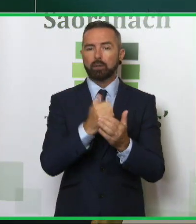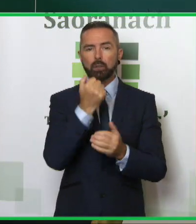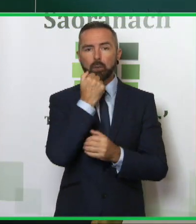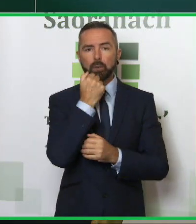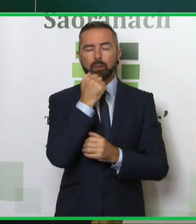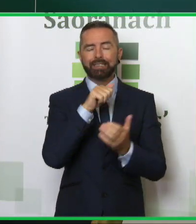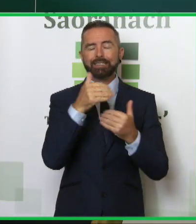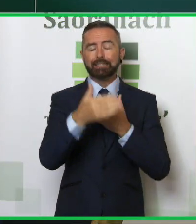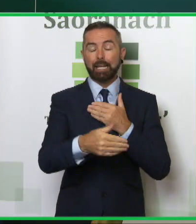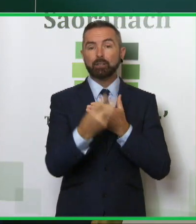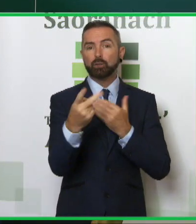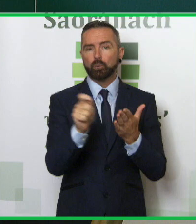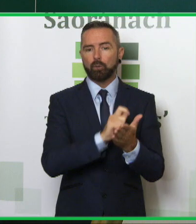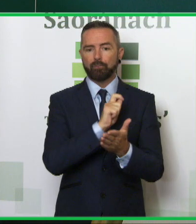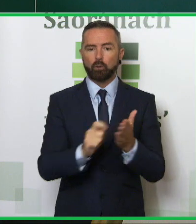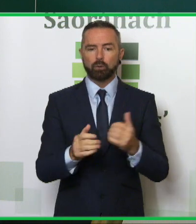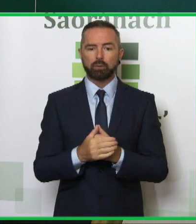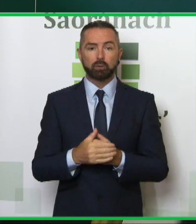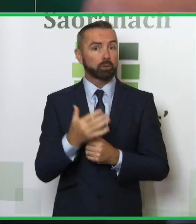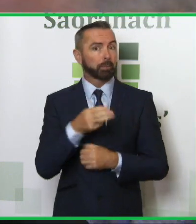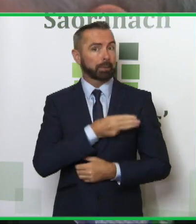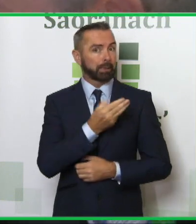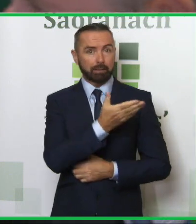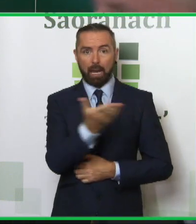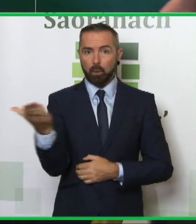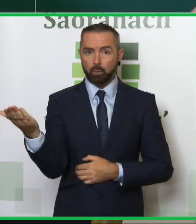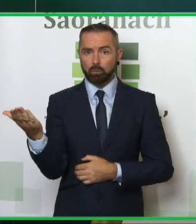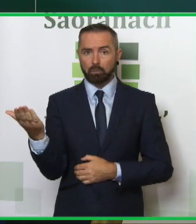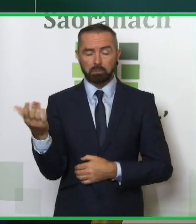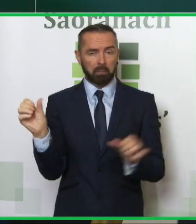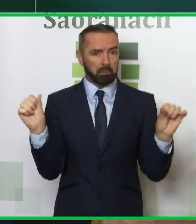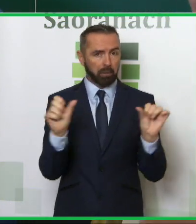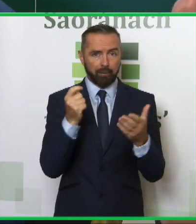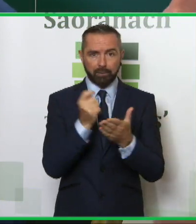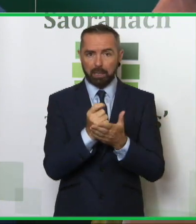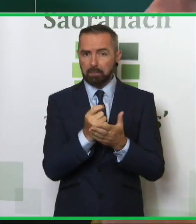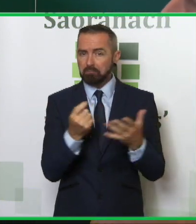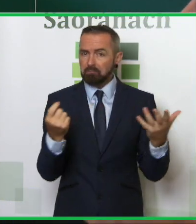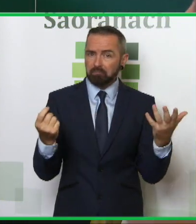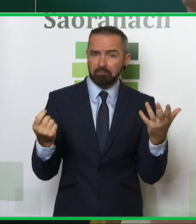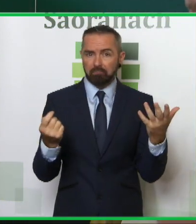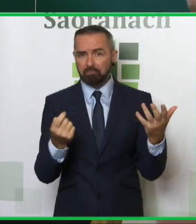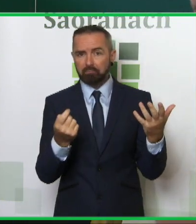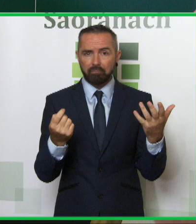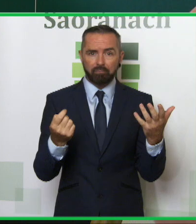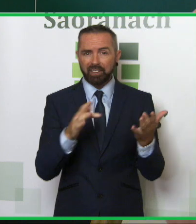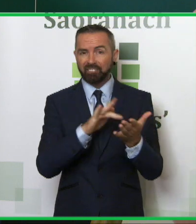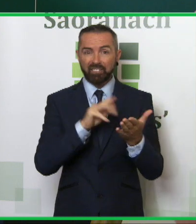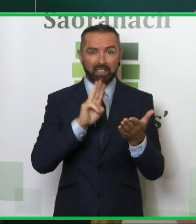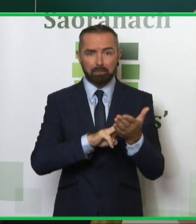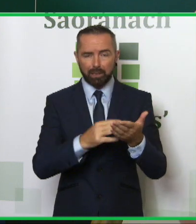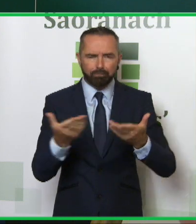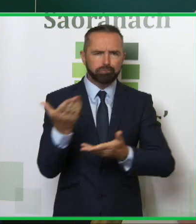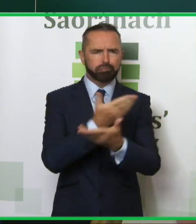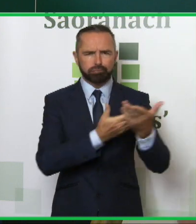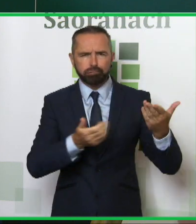voting. So we'd ask you all just spend a short amount of time, probably 15 minutes at the